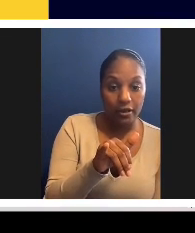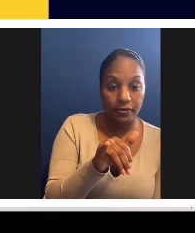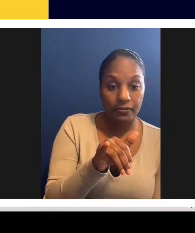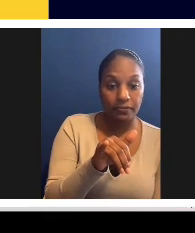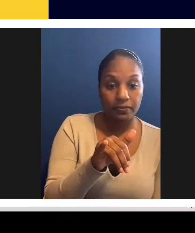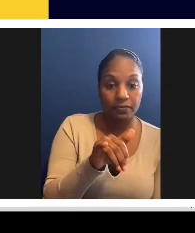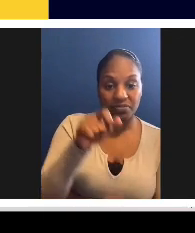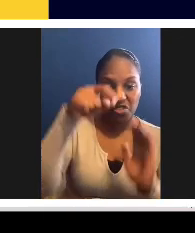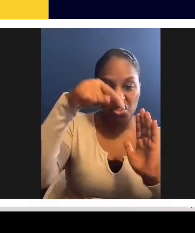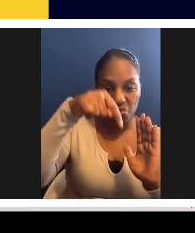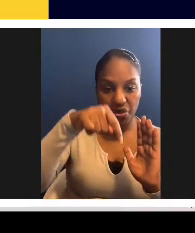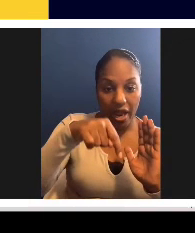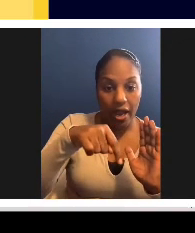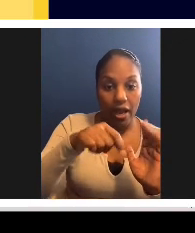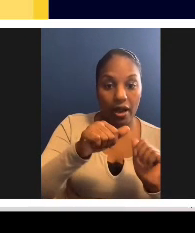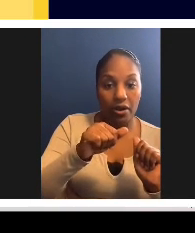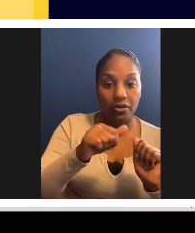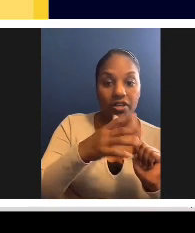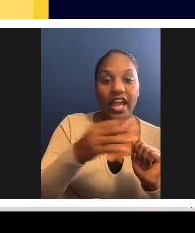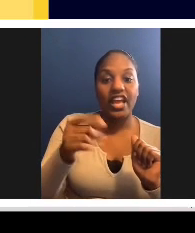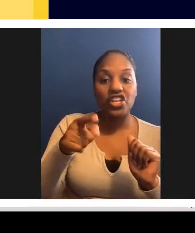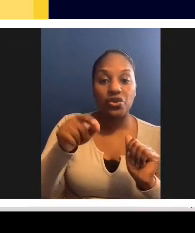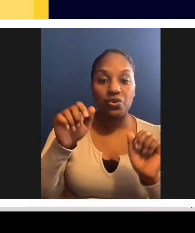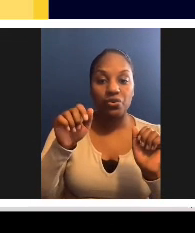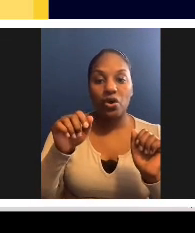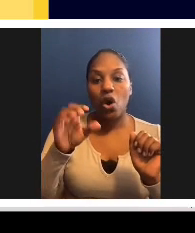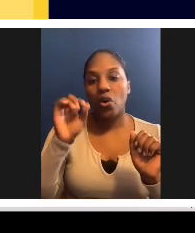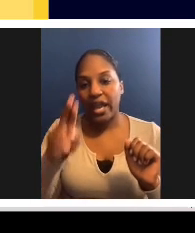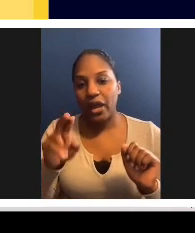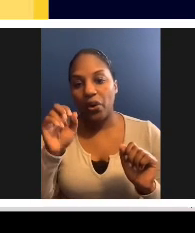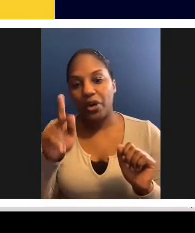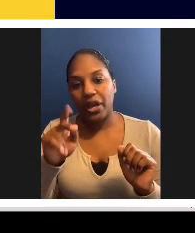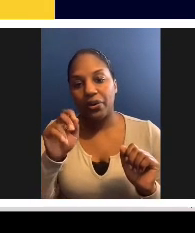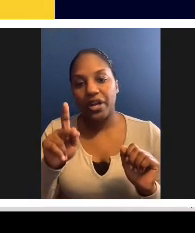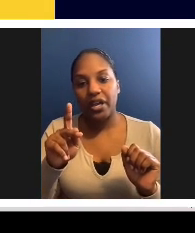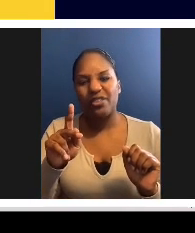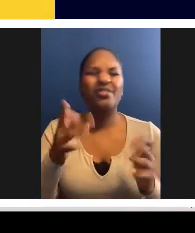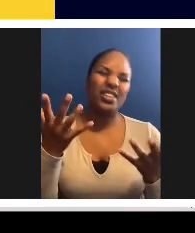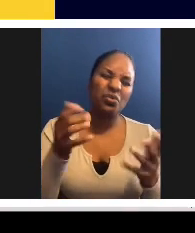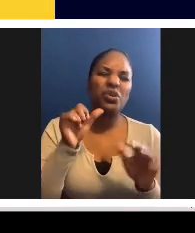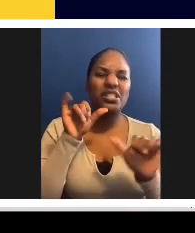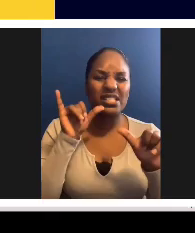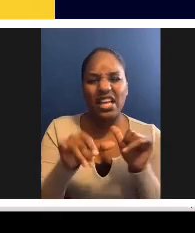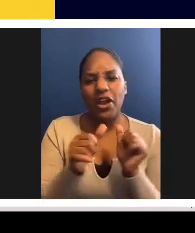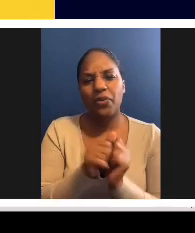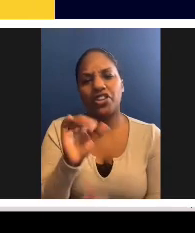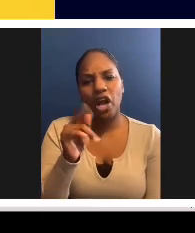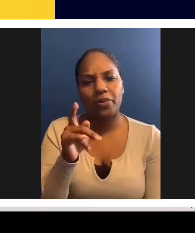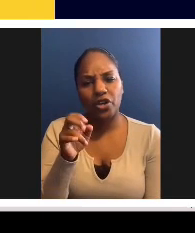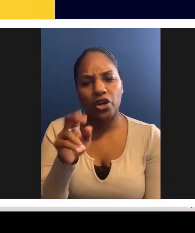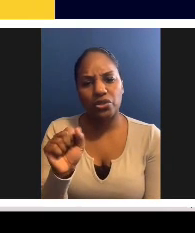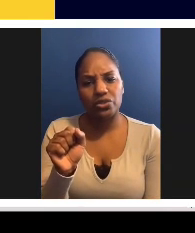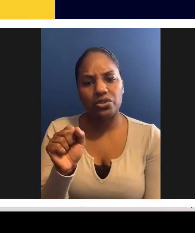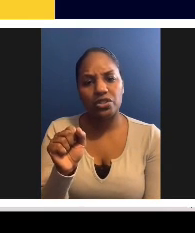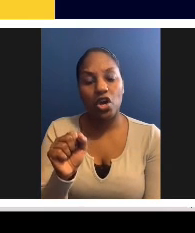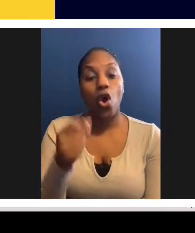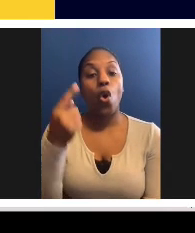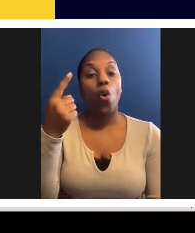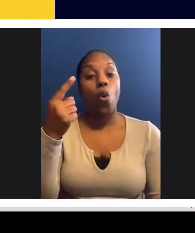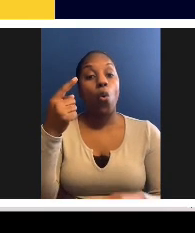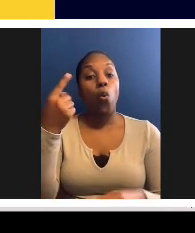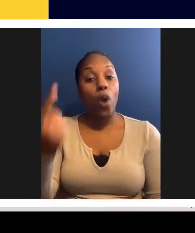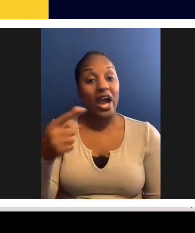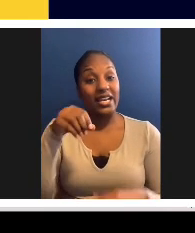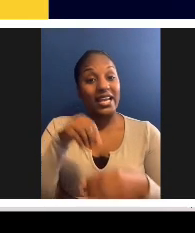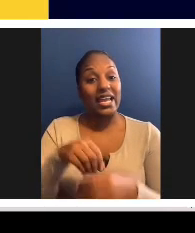or let's look at the printers. We'll stay with carpenters. There's one in Pittsburgh, but there's